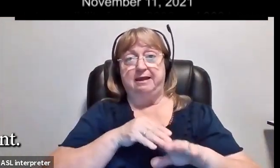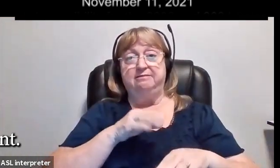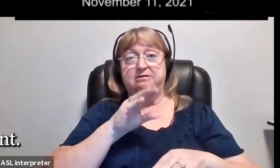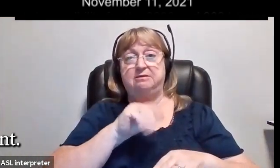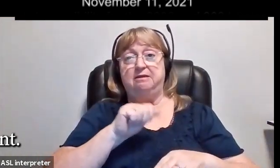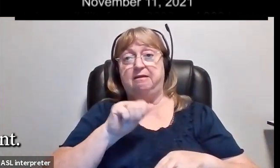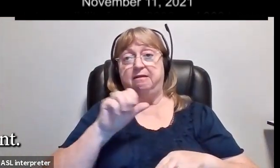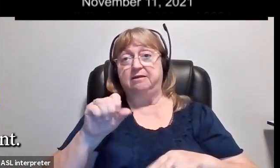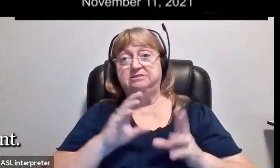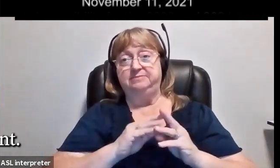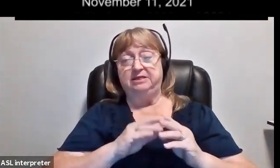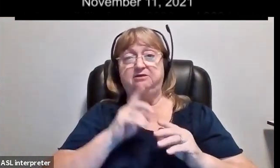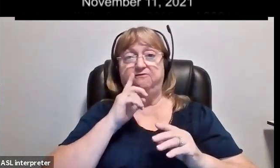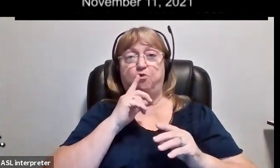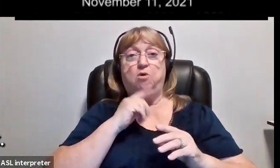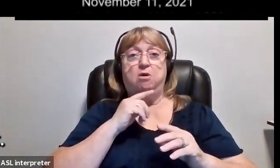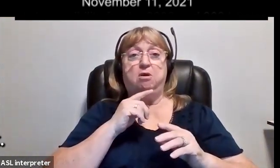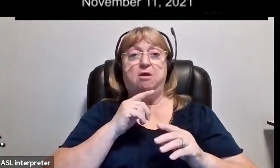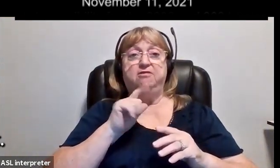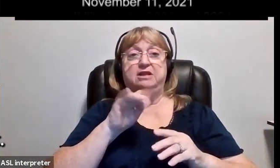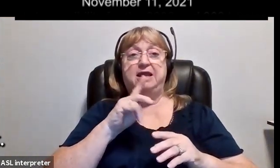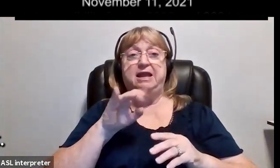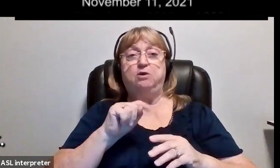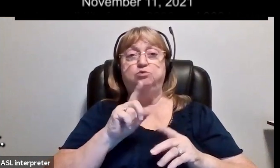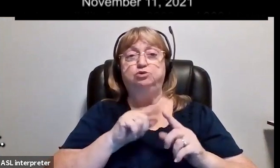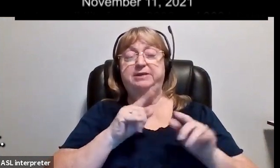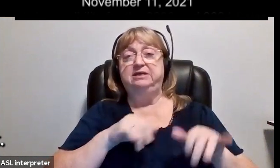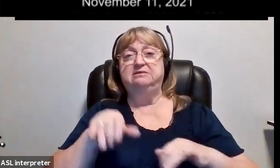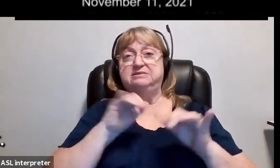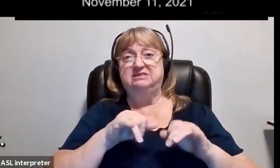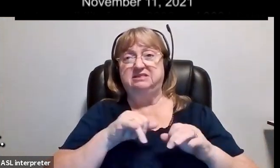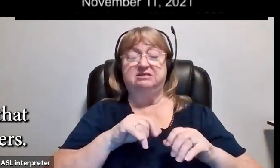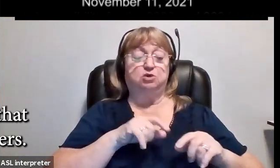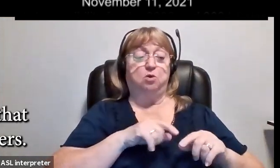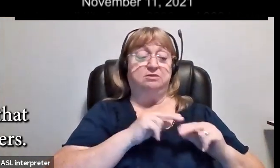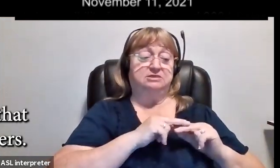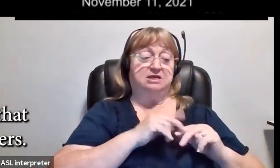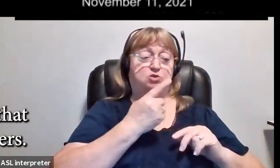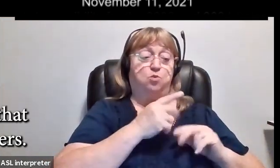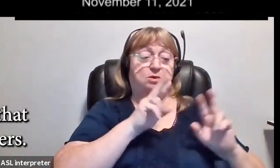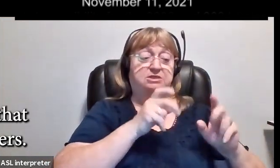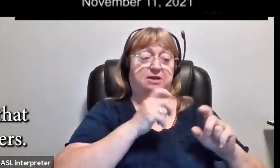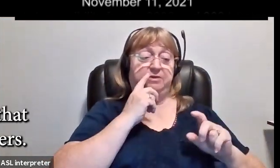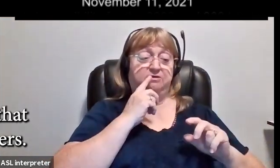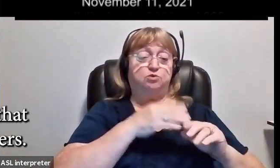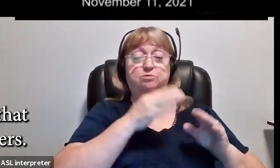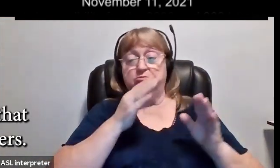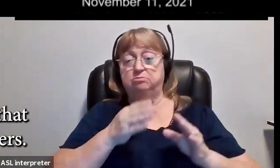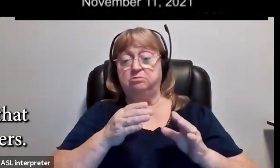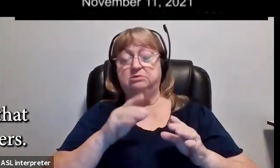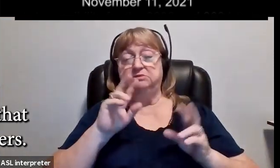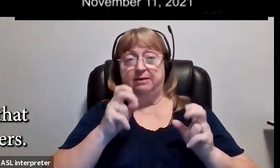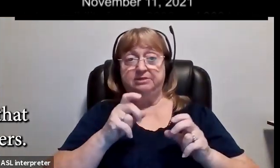keep the section layout consistent. So in slides, it's going from one topic to the next. You want to announce on a slide that you're